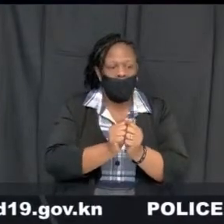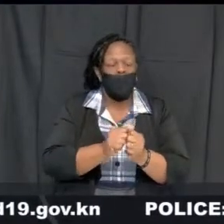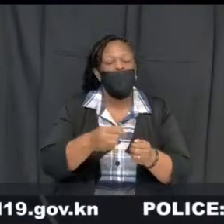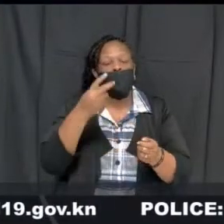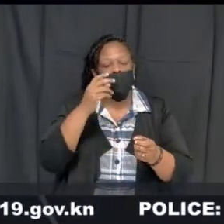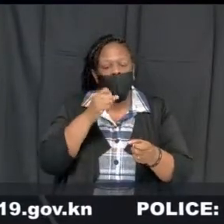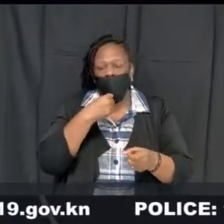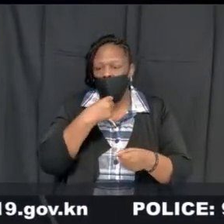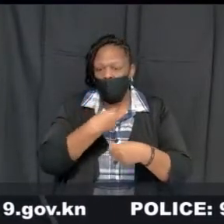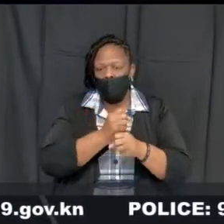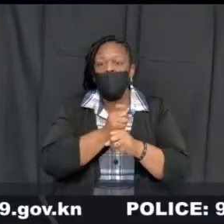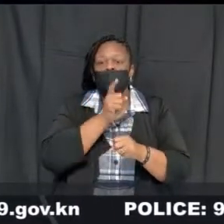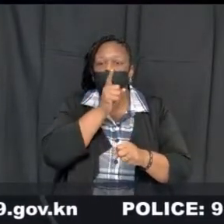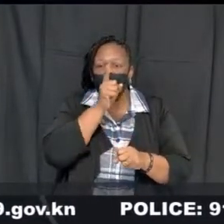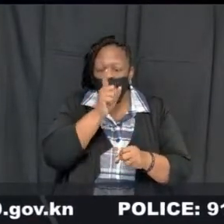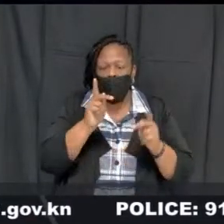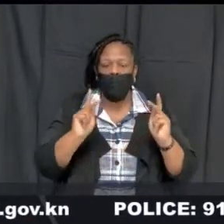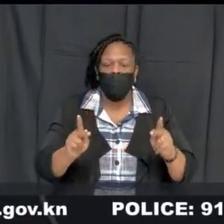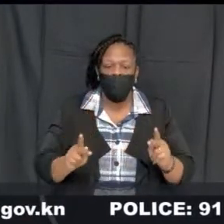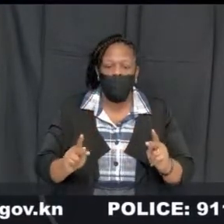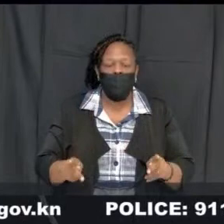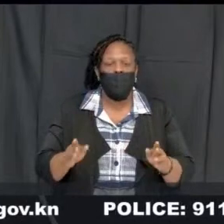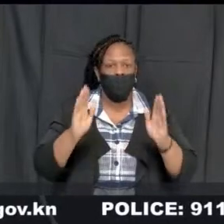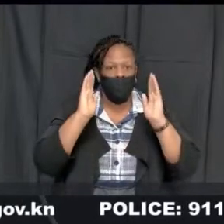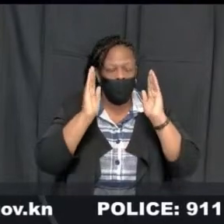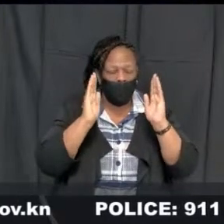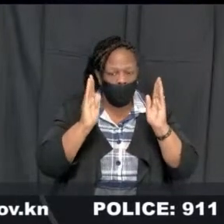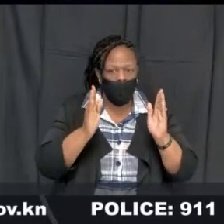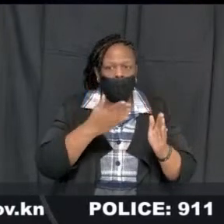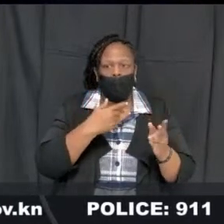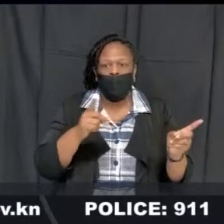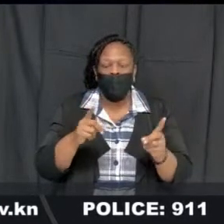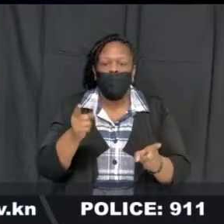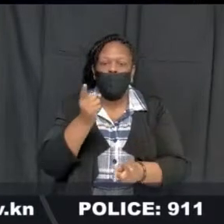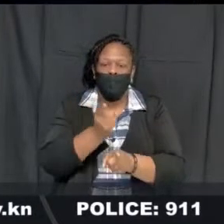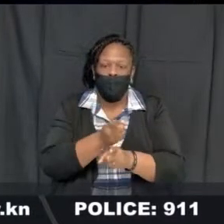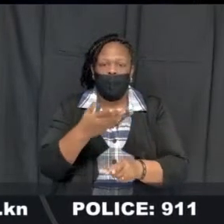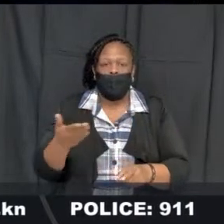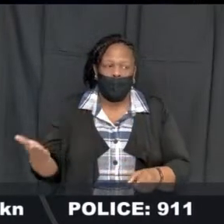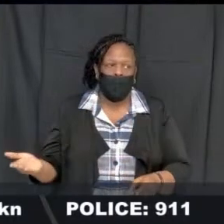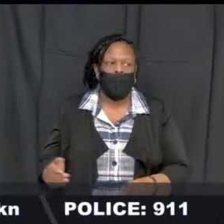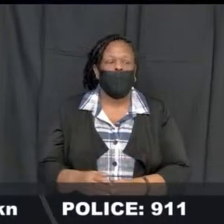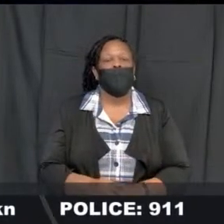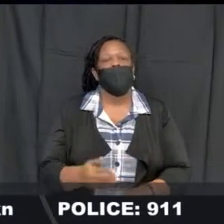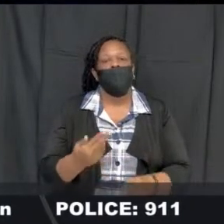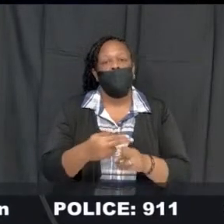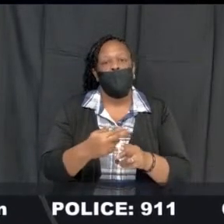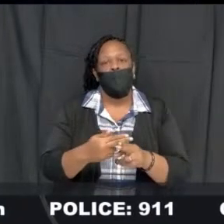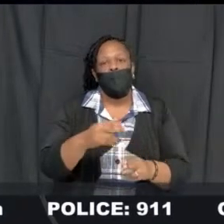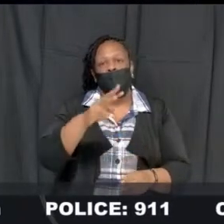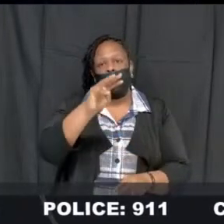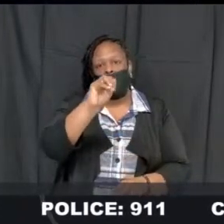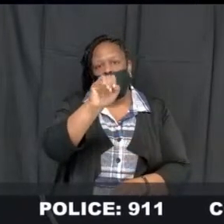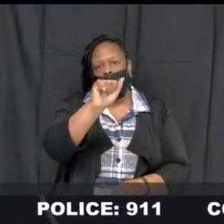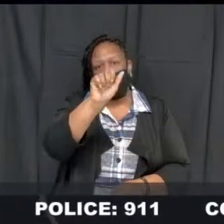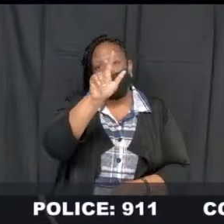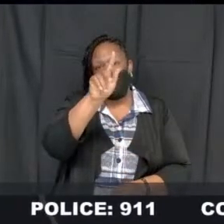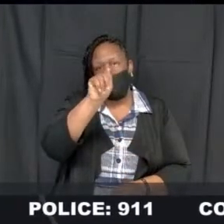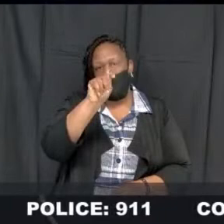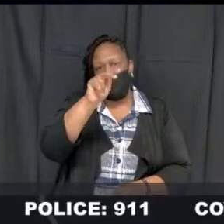the COVID-19 pandemic here in the Federation. I invite Mrs. Giselle Matthews to address